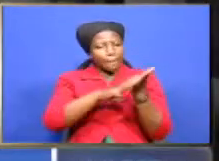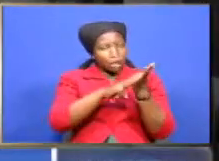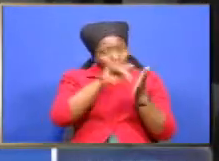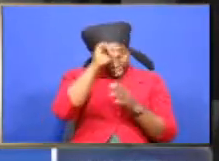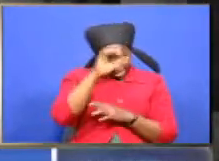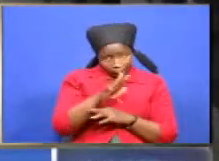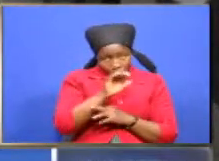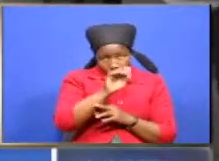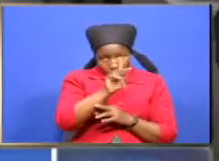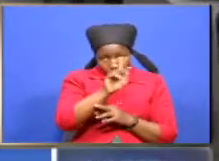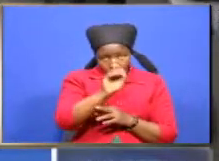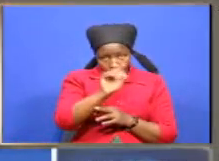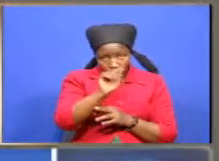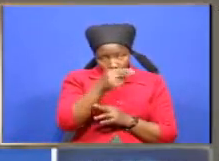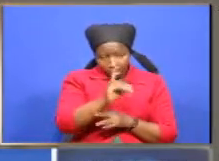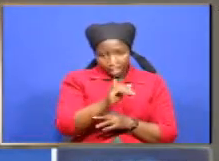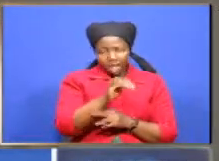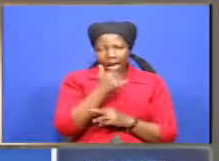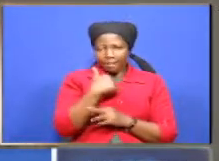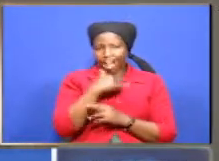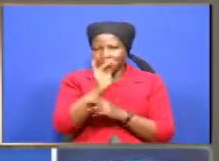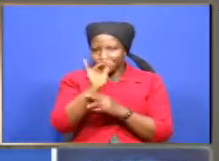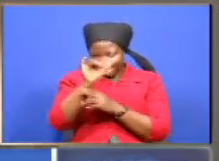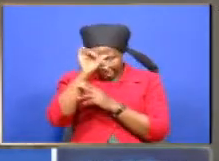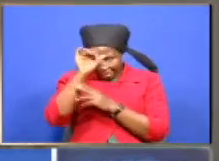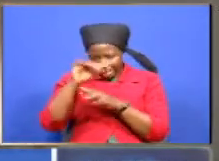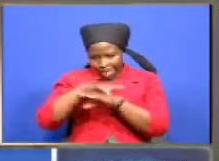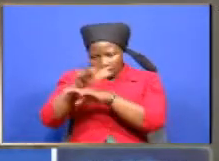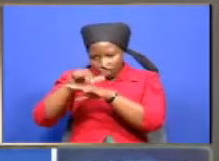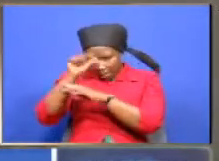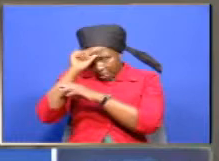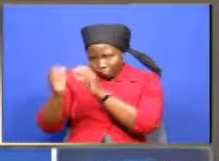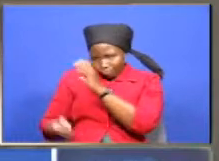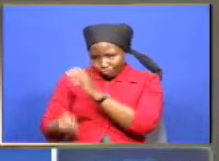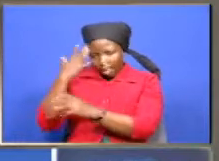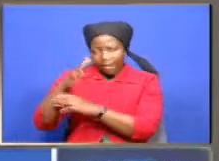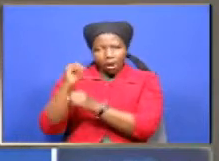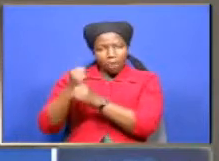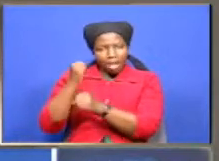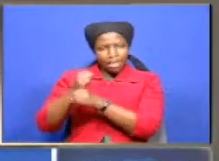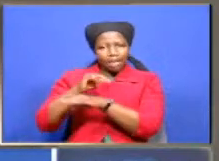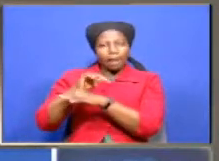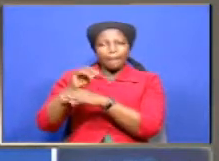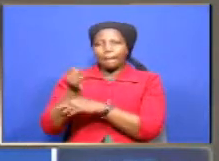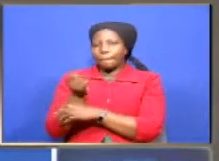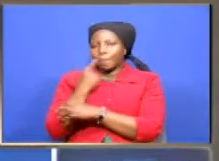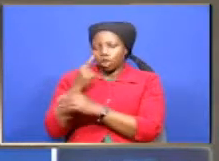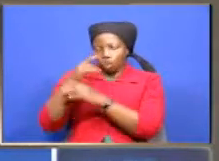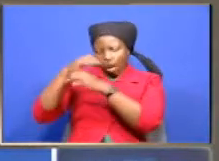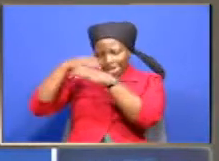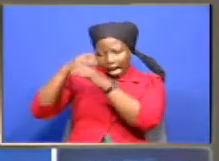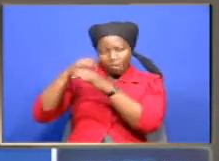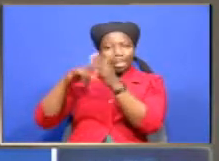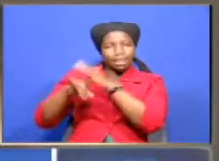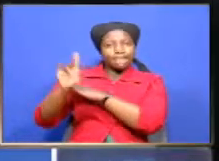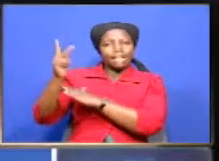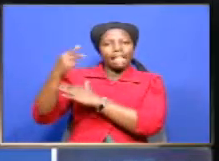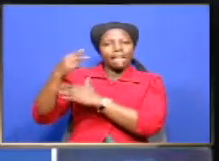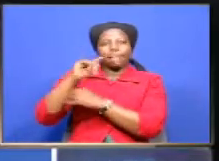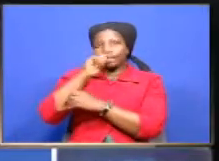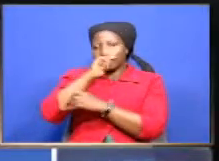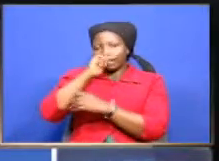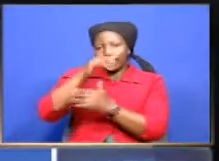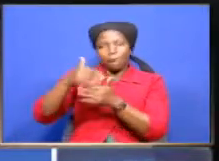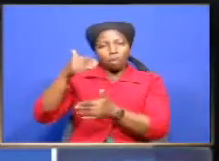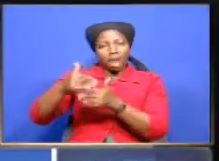appealed to the national government to establish a functional medical laboratory along the Kenya-Tanzania common border. The county